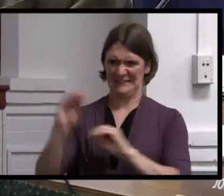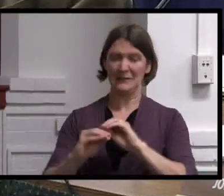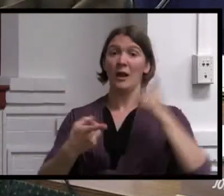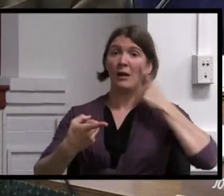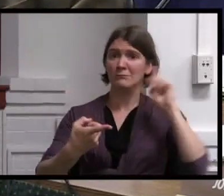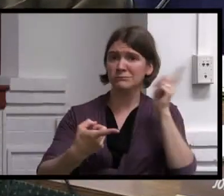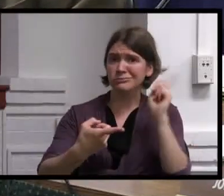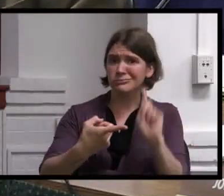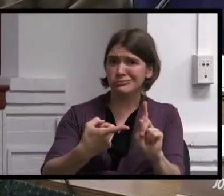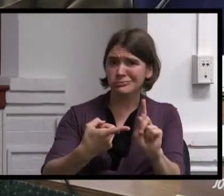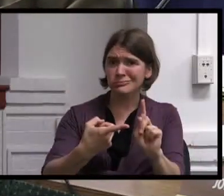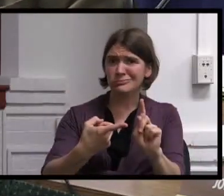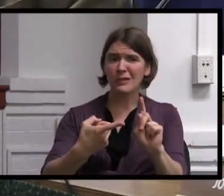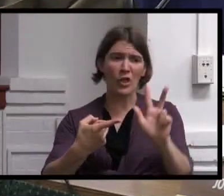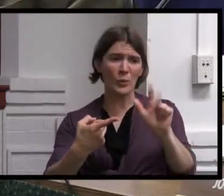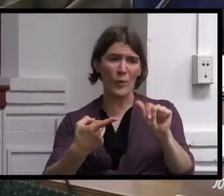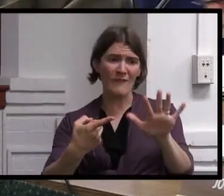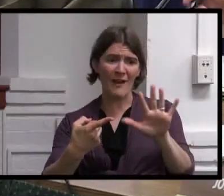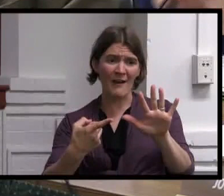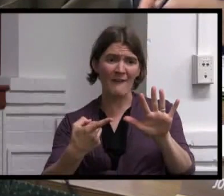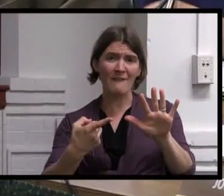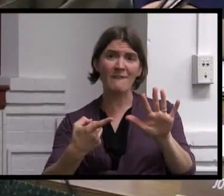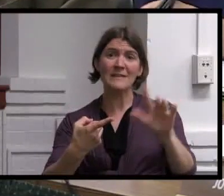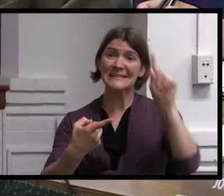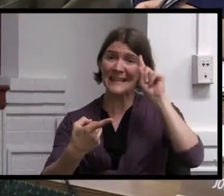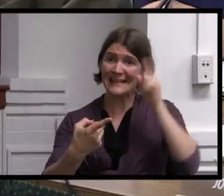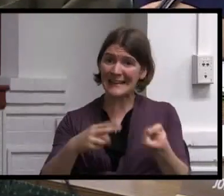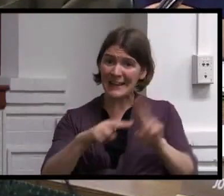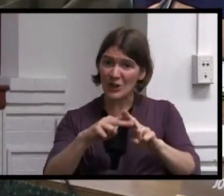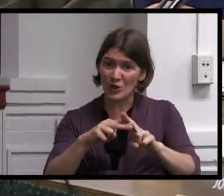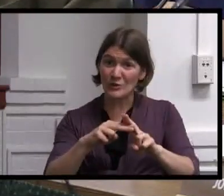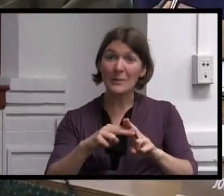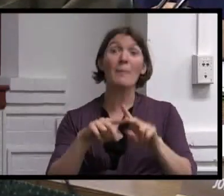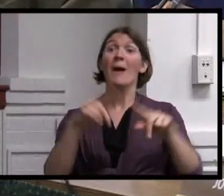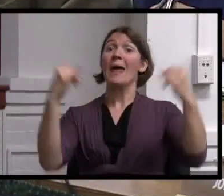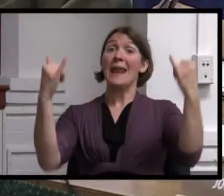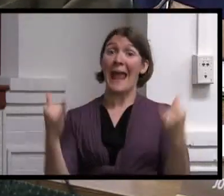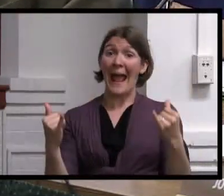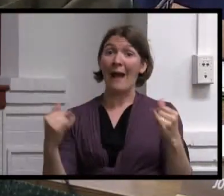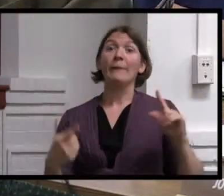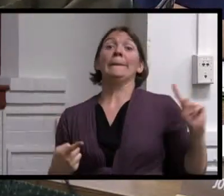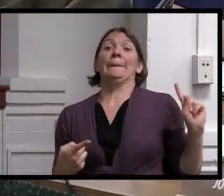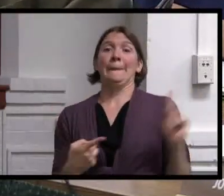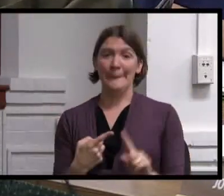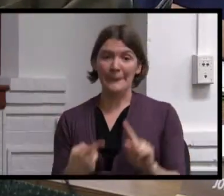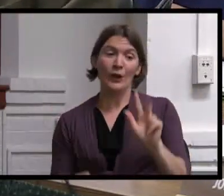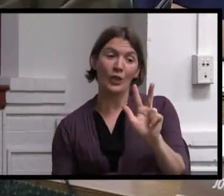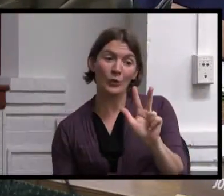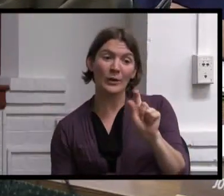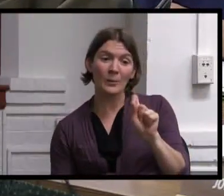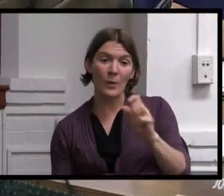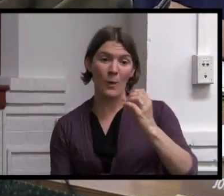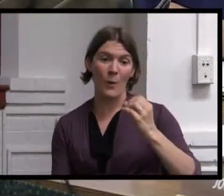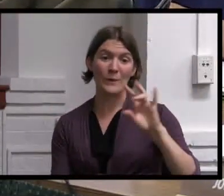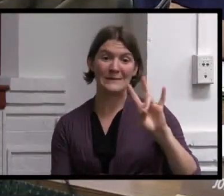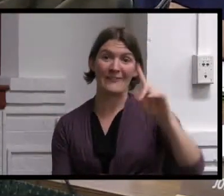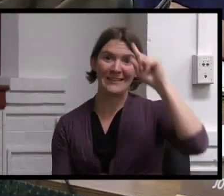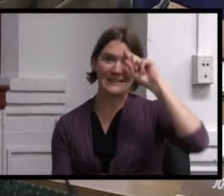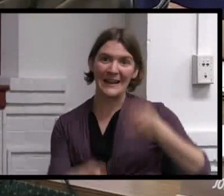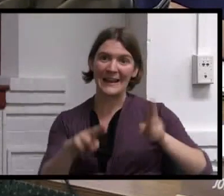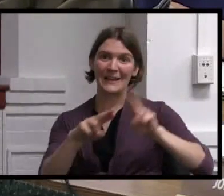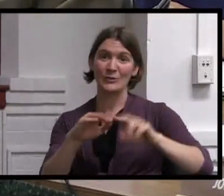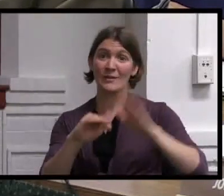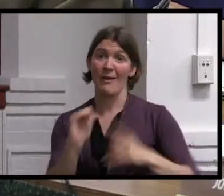further down from the 5 to the 3.5 level, and what's before you to be approved tonight would be a 3.07 cent increase.